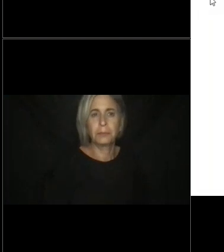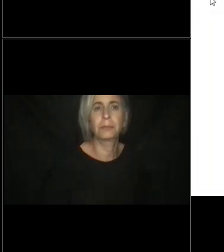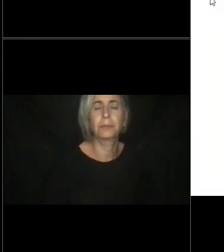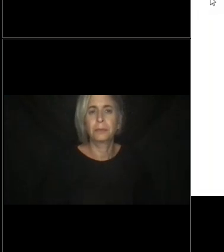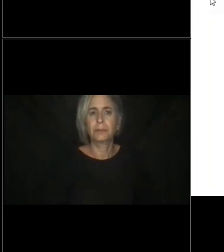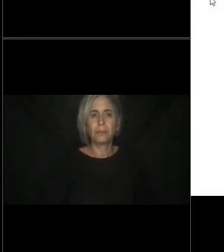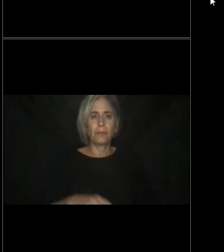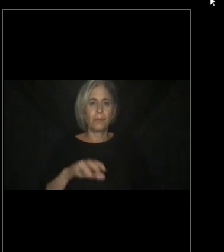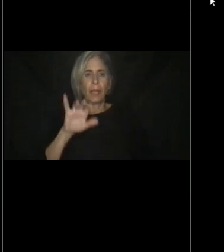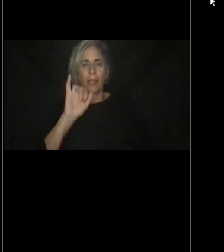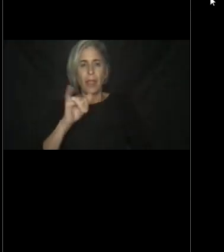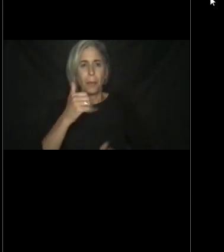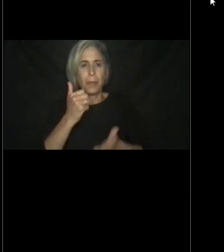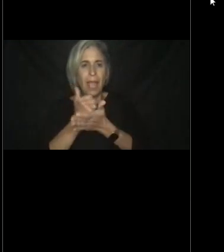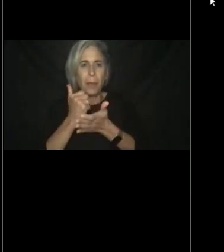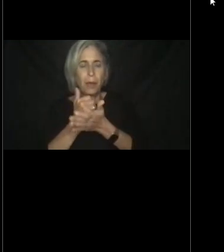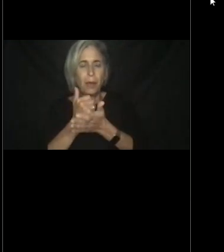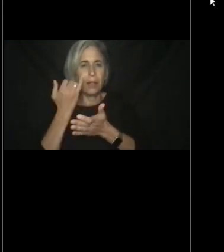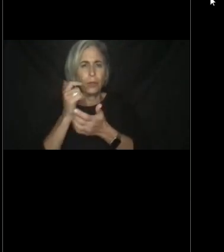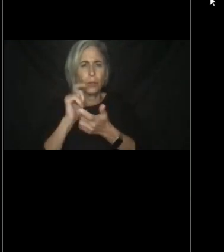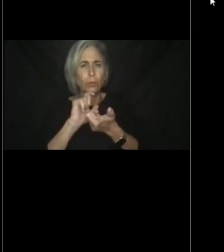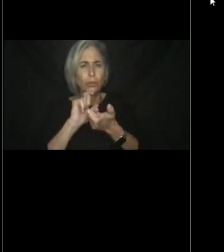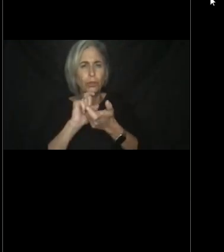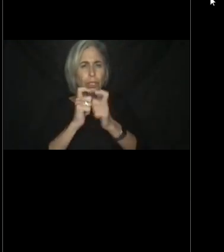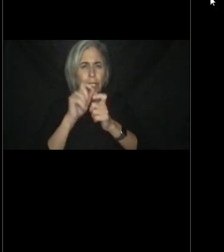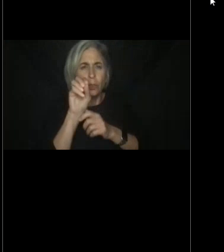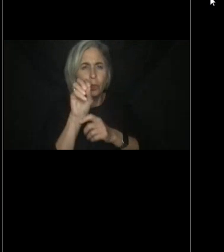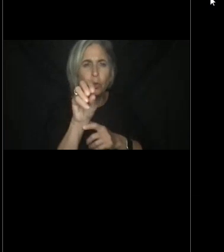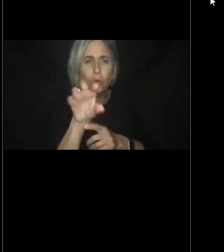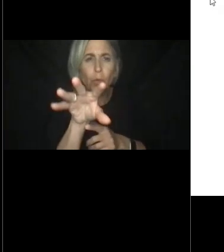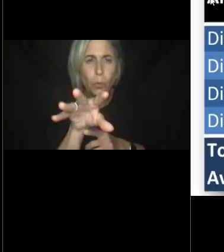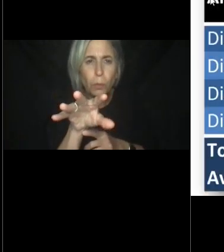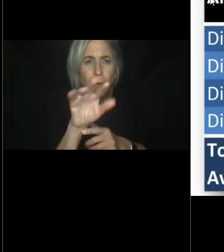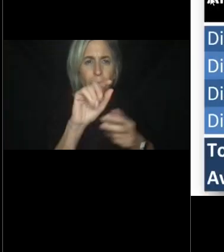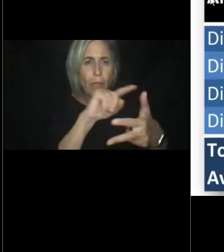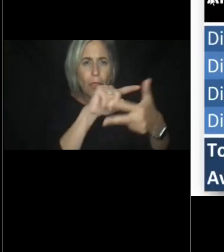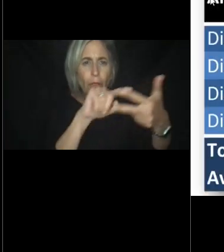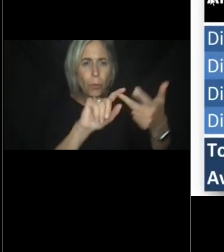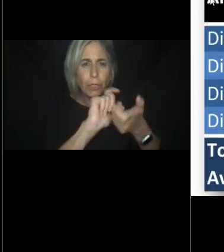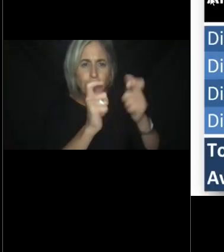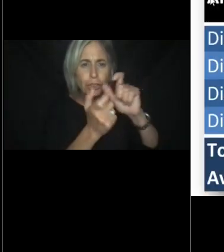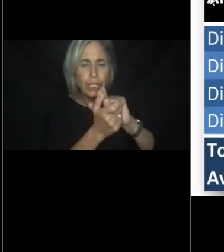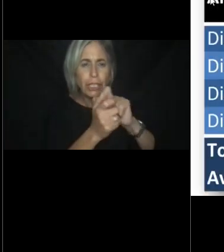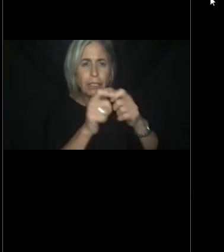Perhaps it would be helpful to go to the change map that zoomed in on the 3 changes that occur under Alternative 1.